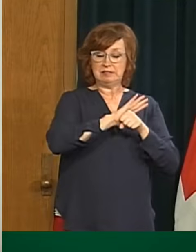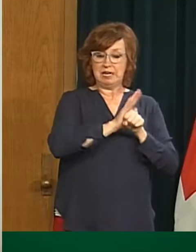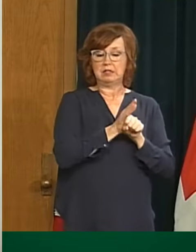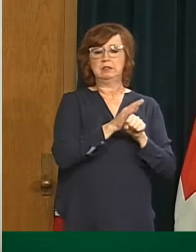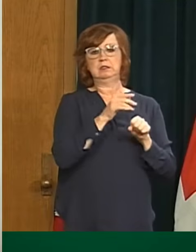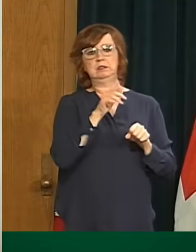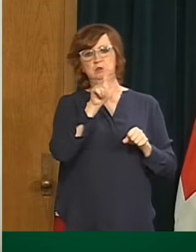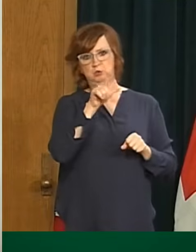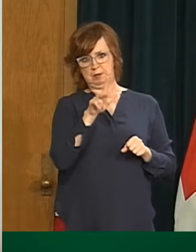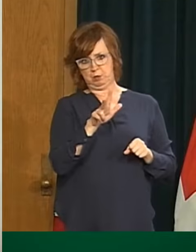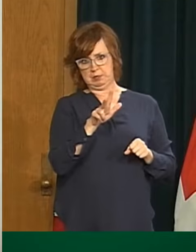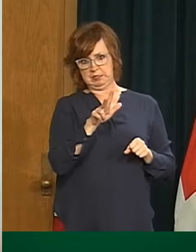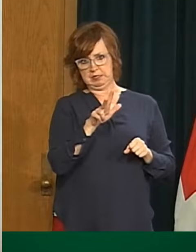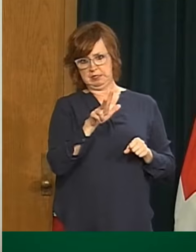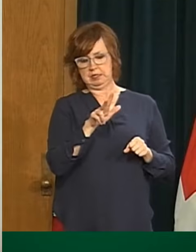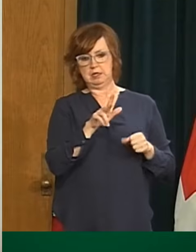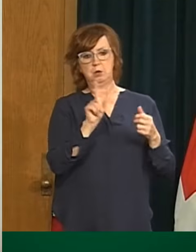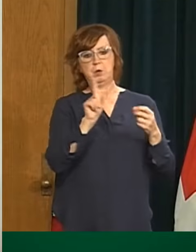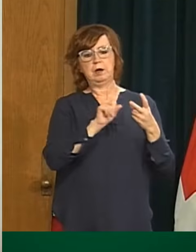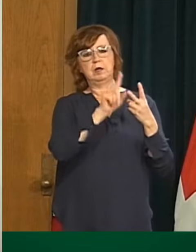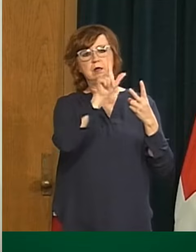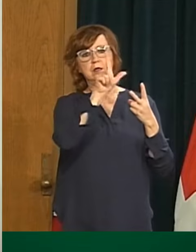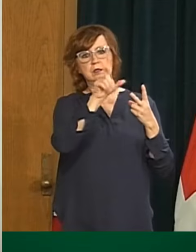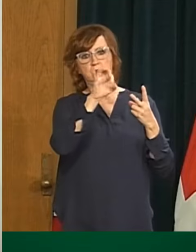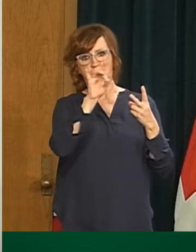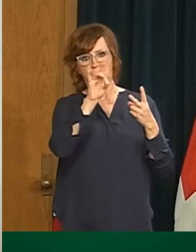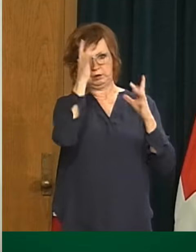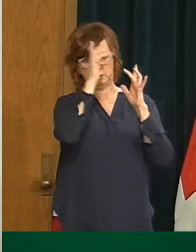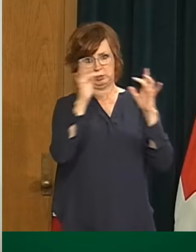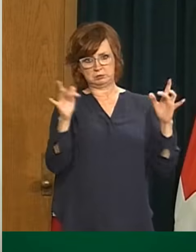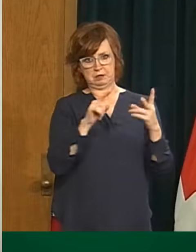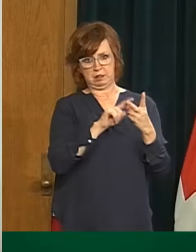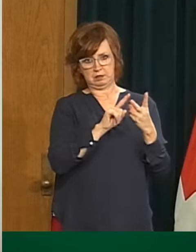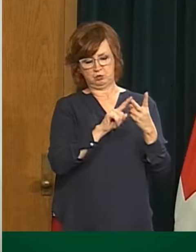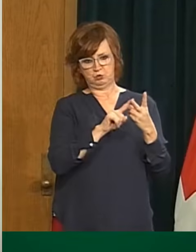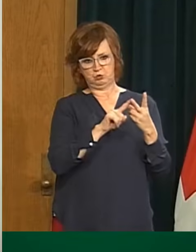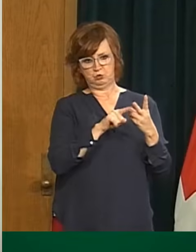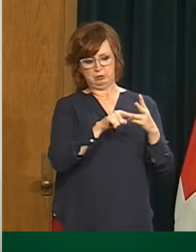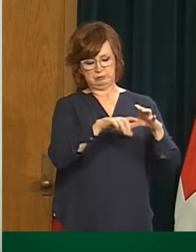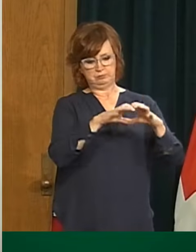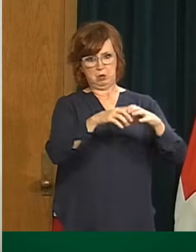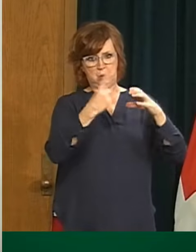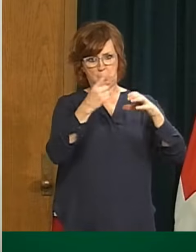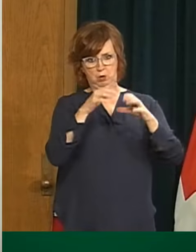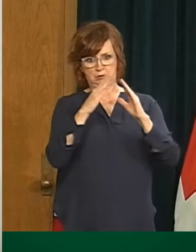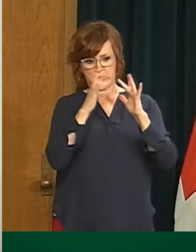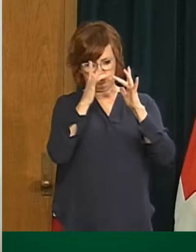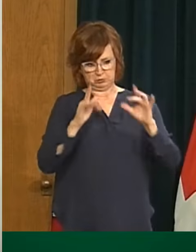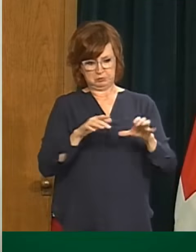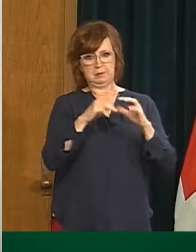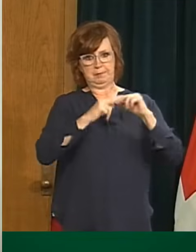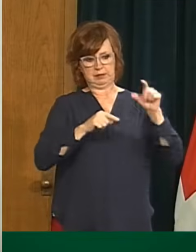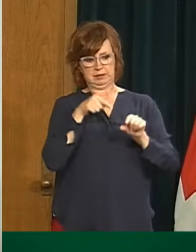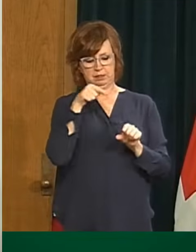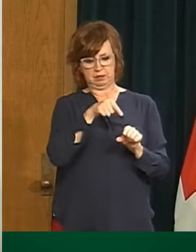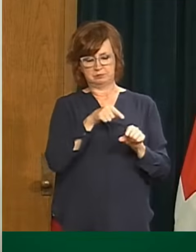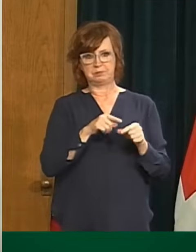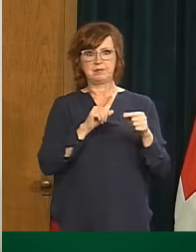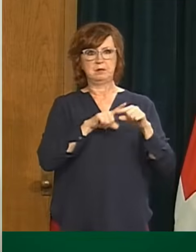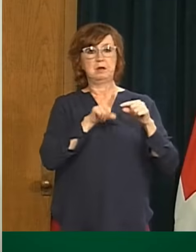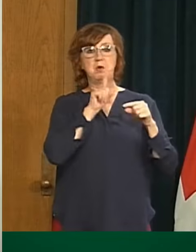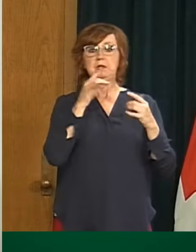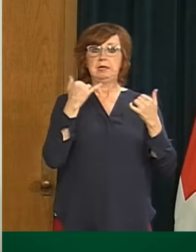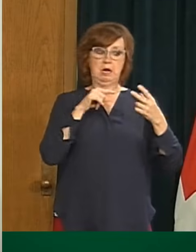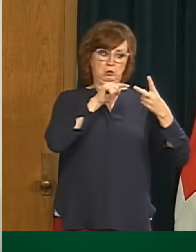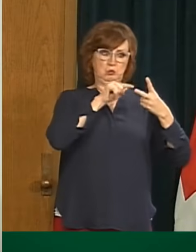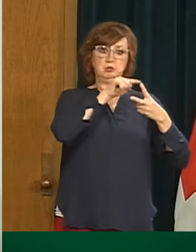outbreak investigation in Lloydminster Hospital. And I need to emphasize that apart from these 2 clusters or outbreaks,